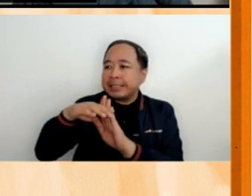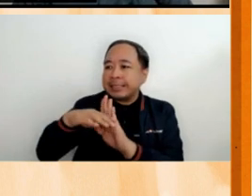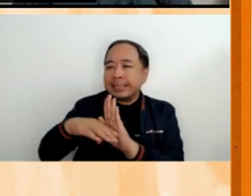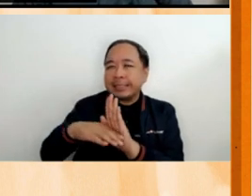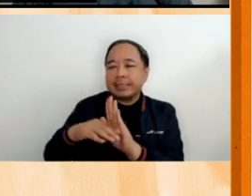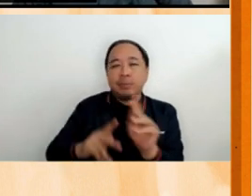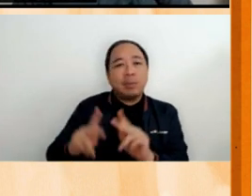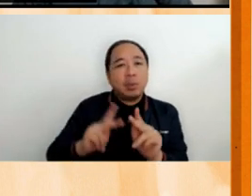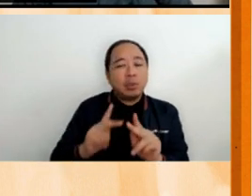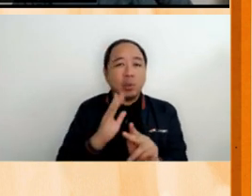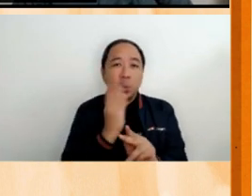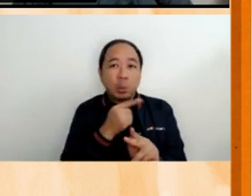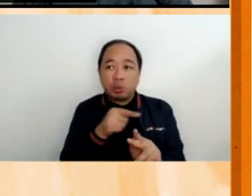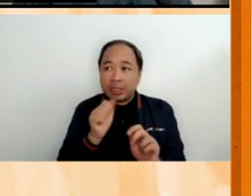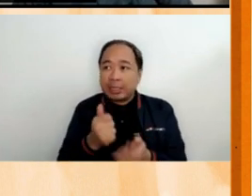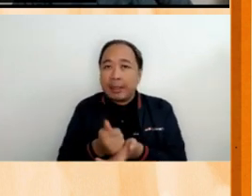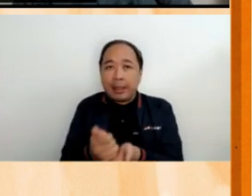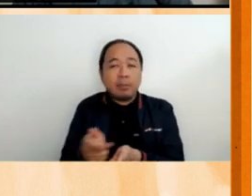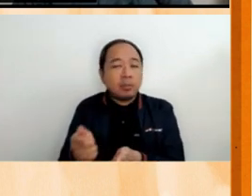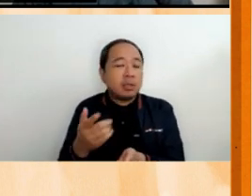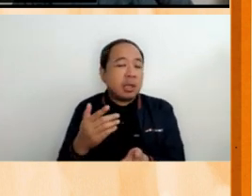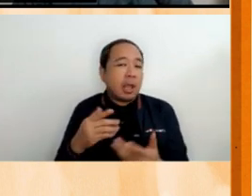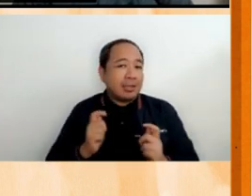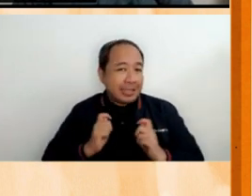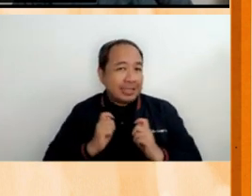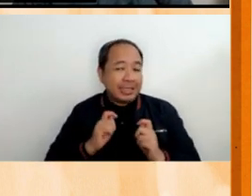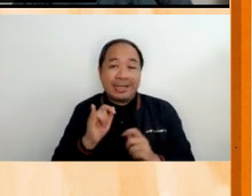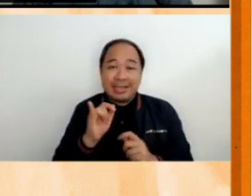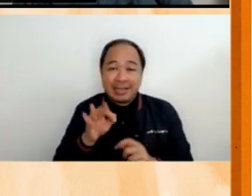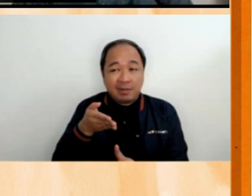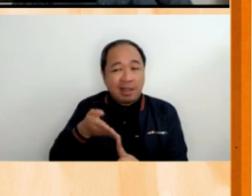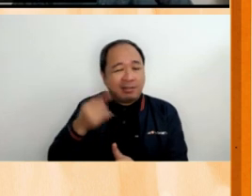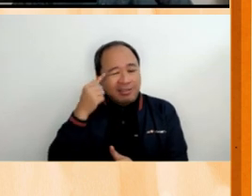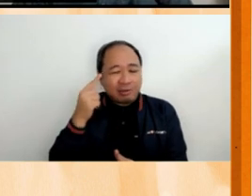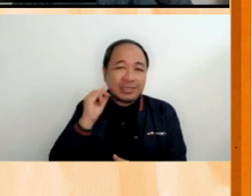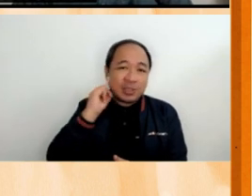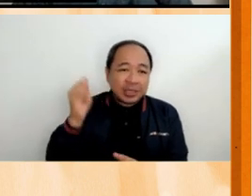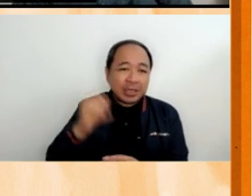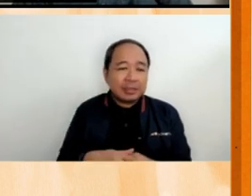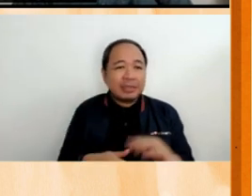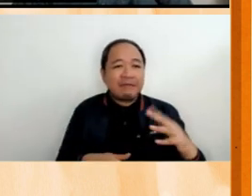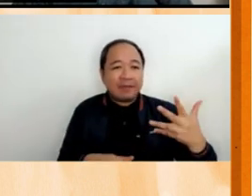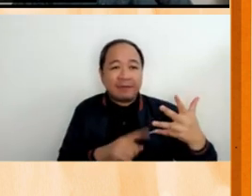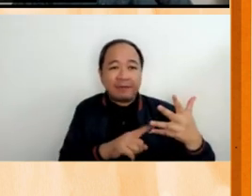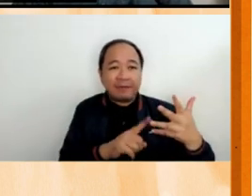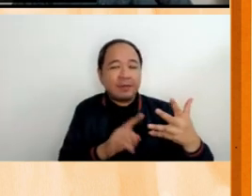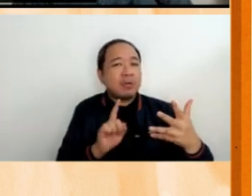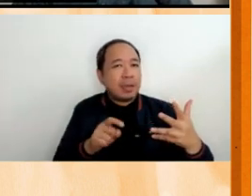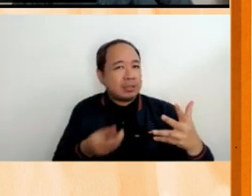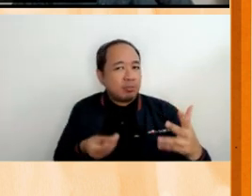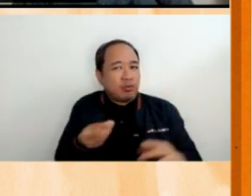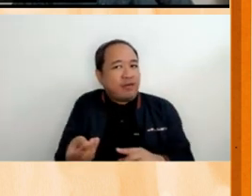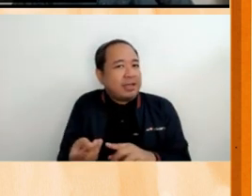mental health professionals. Lastly, it is important to keep the environment of the adolescent